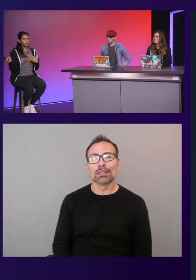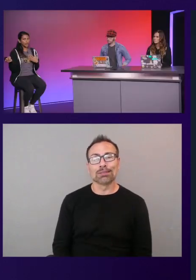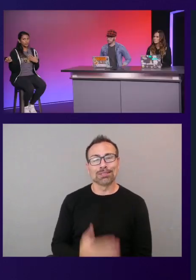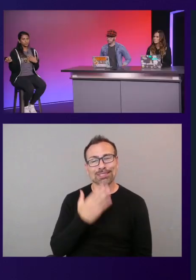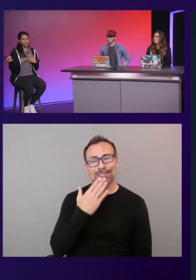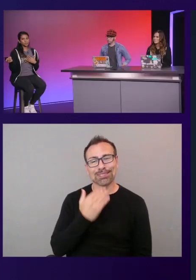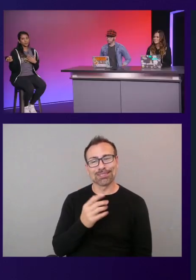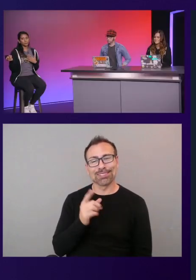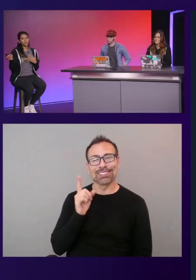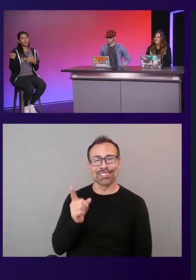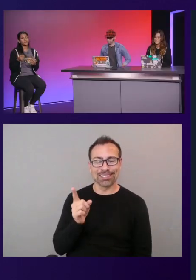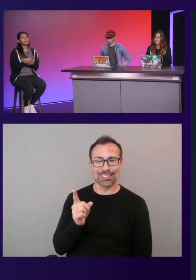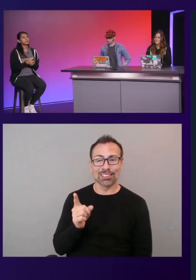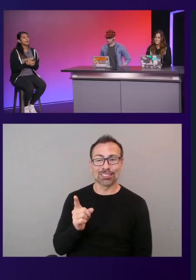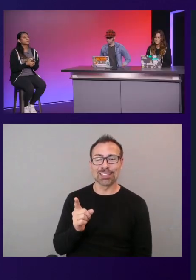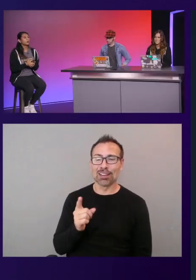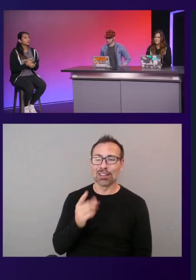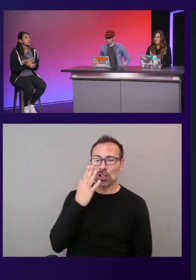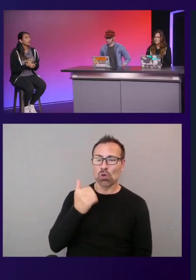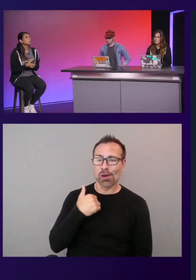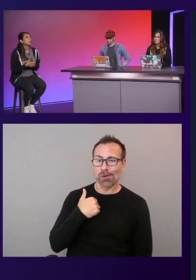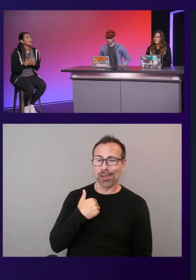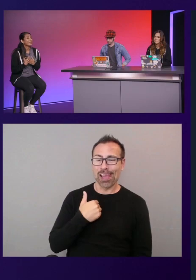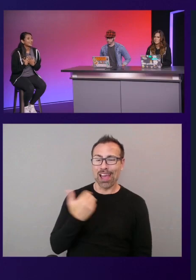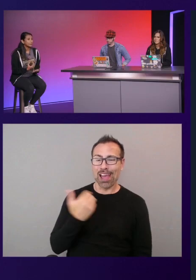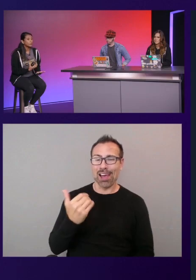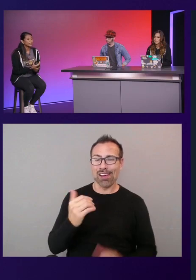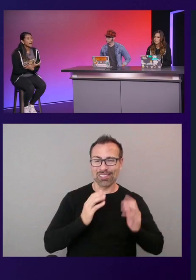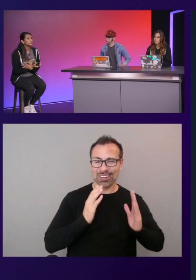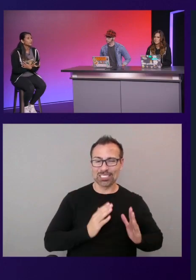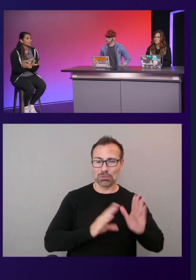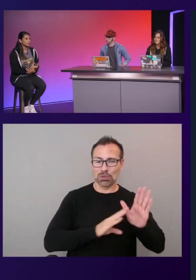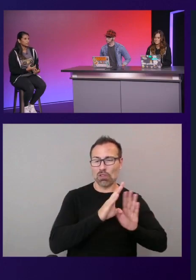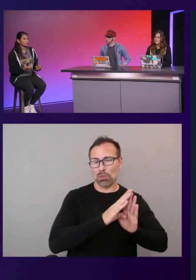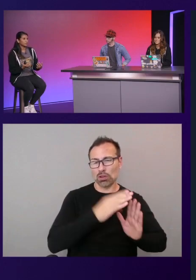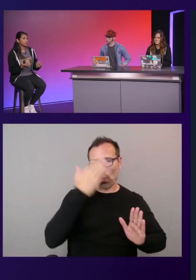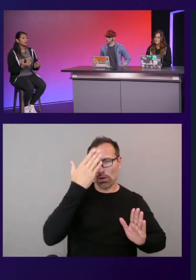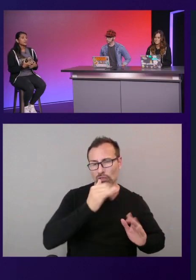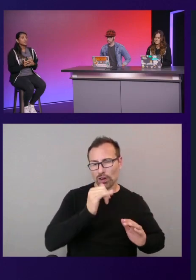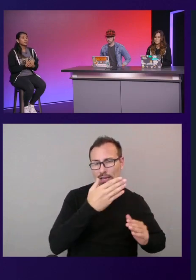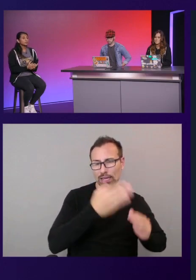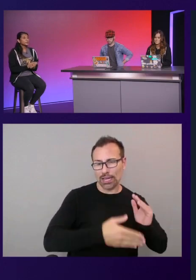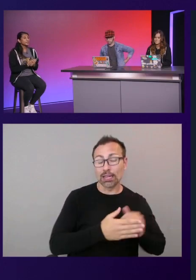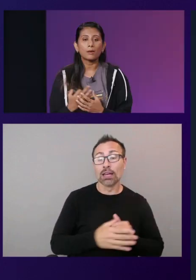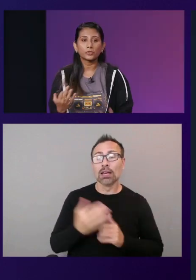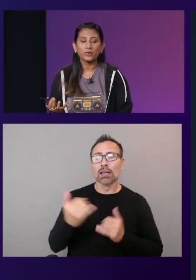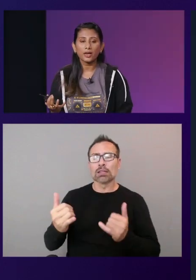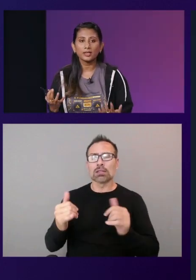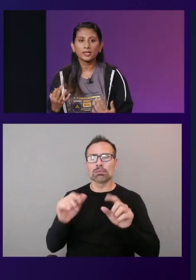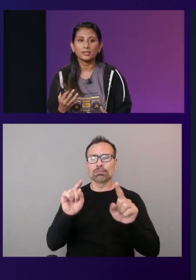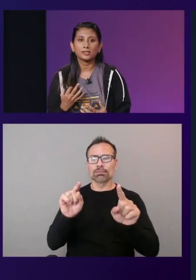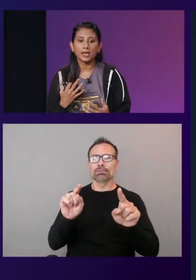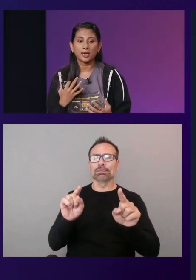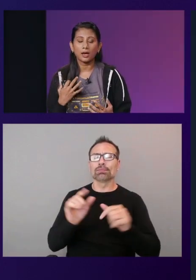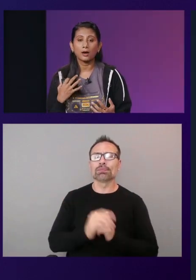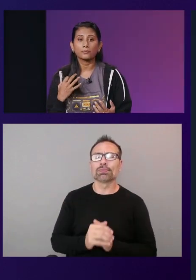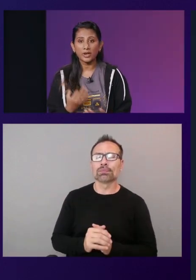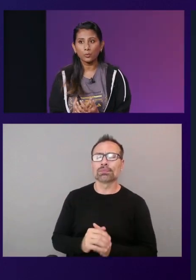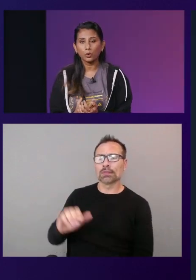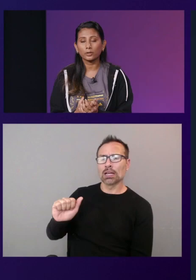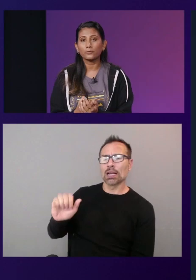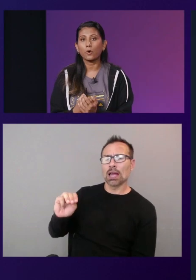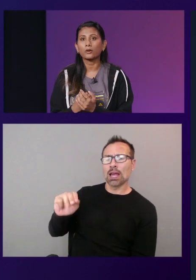what we have front-end development as. And now talking about what AWS Amplify itself is. AWS Amplify is